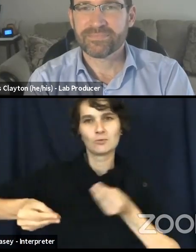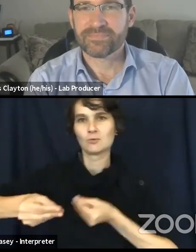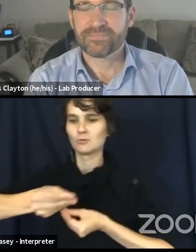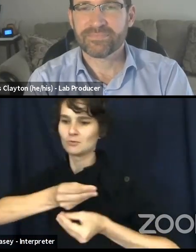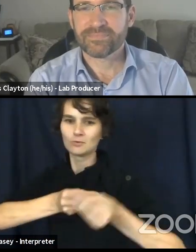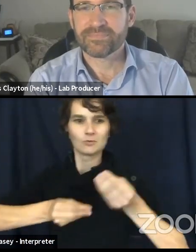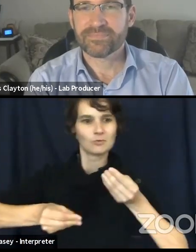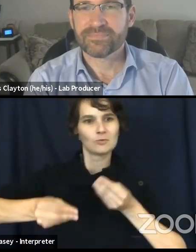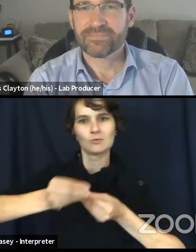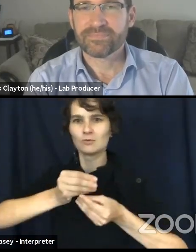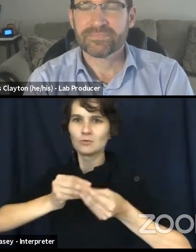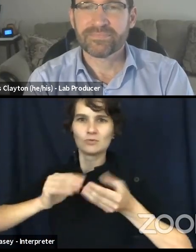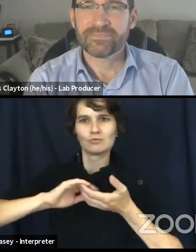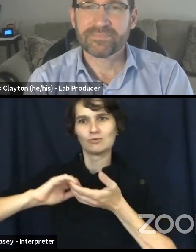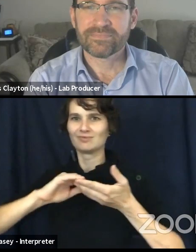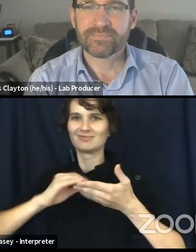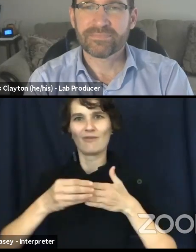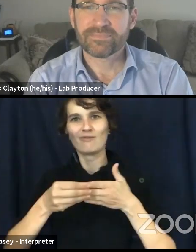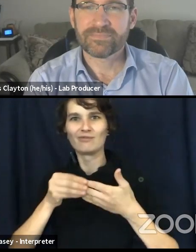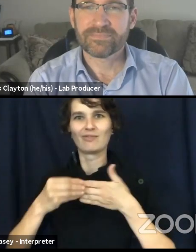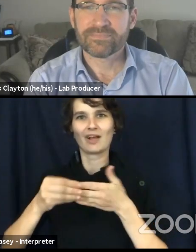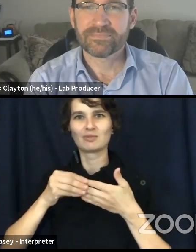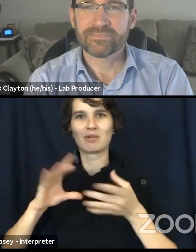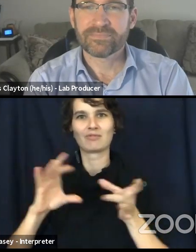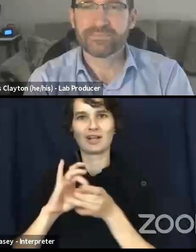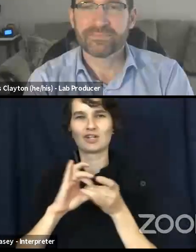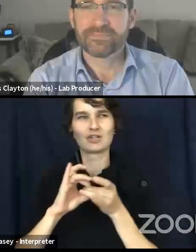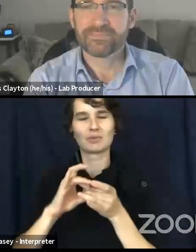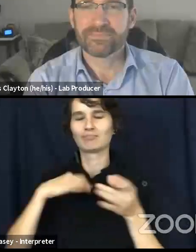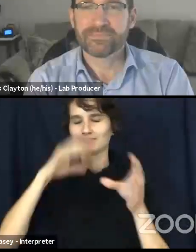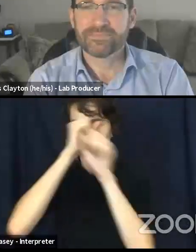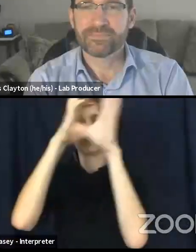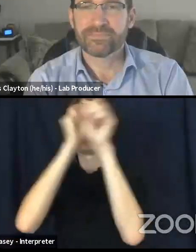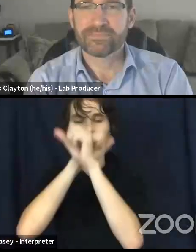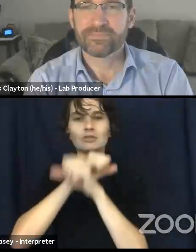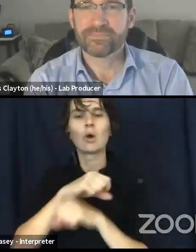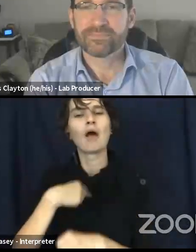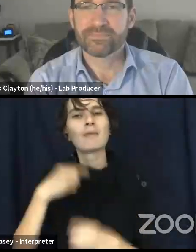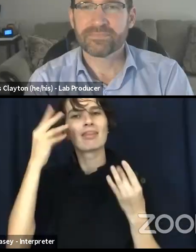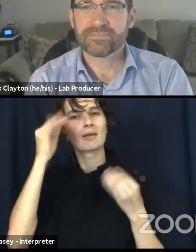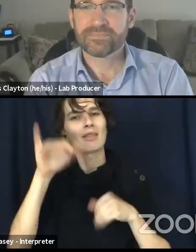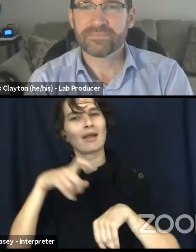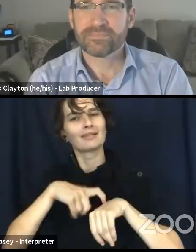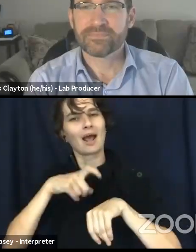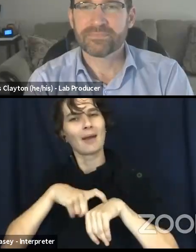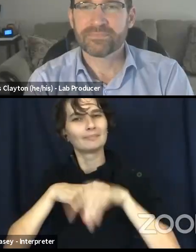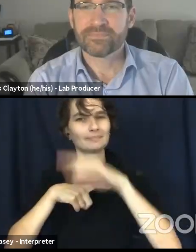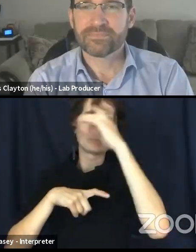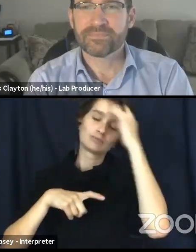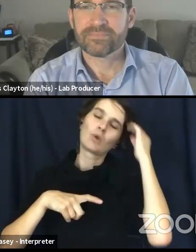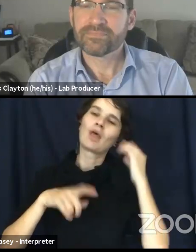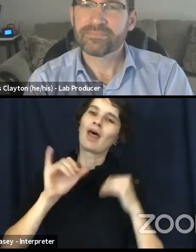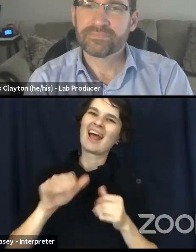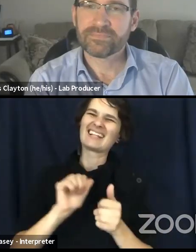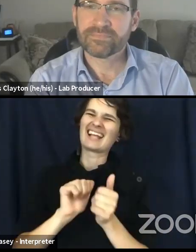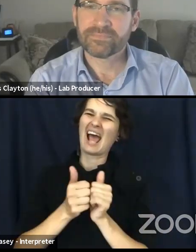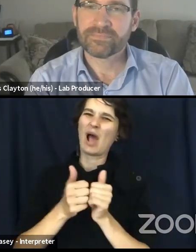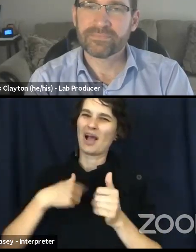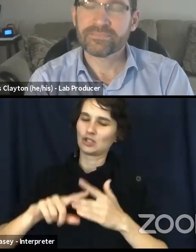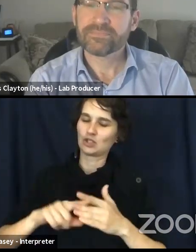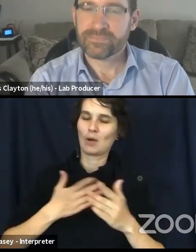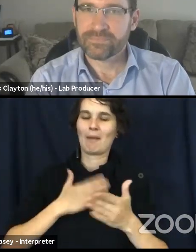about that time a lot, and you know how that really informed how I position my art making in relation to my life